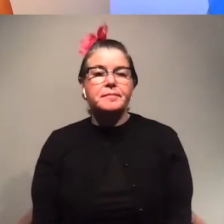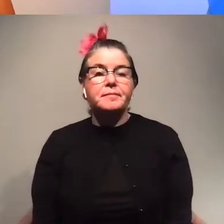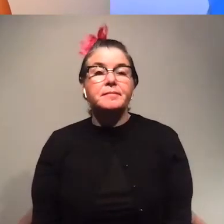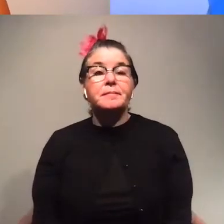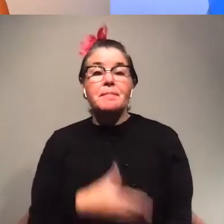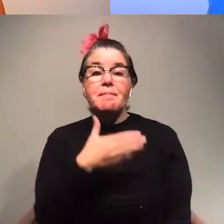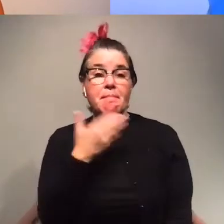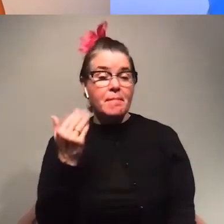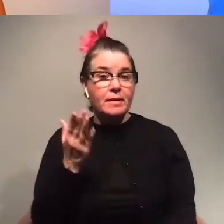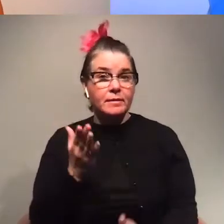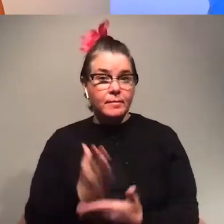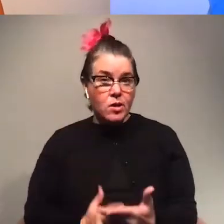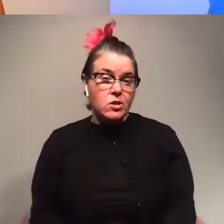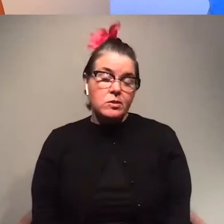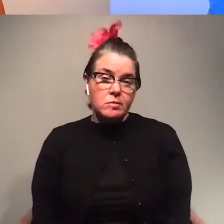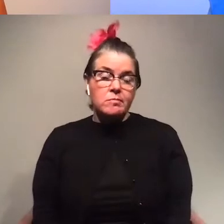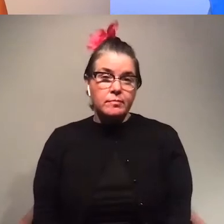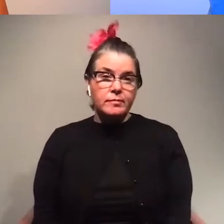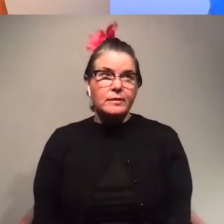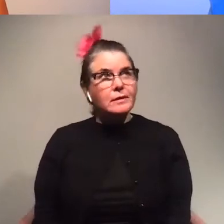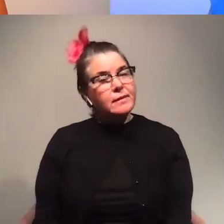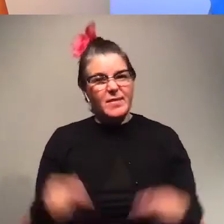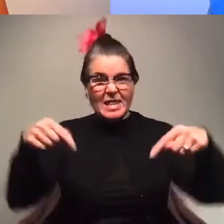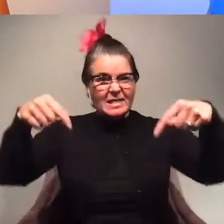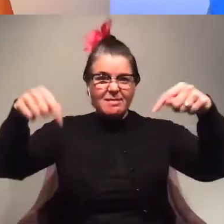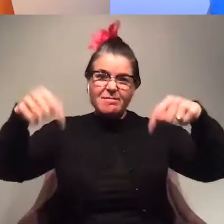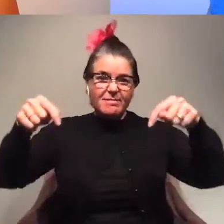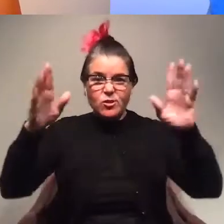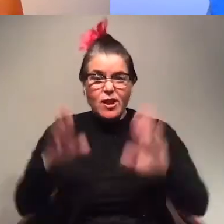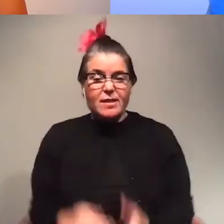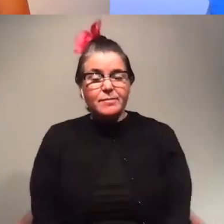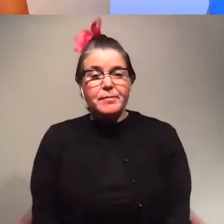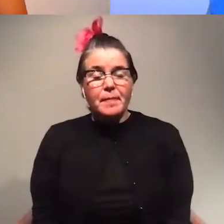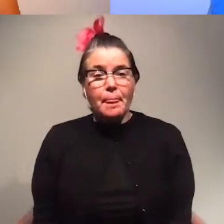best parts, oh my gosh, this is like great.